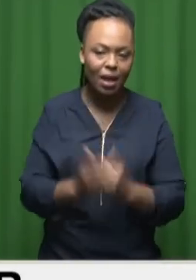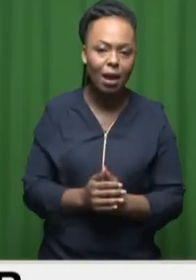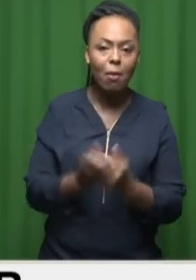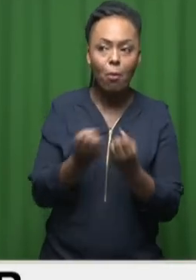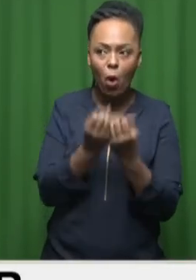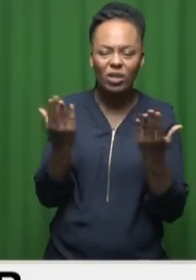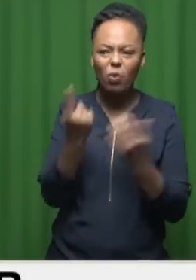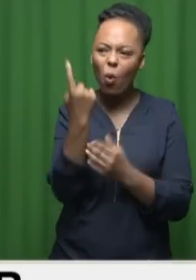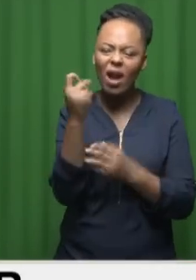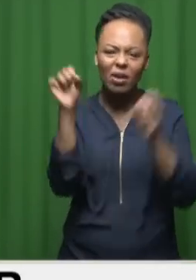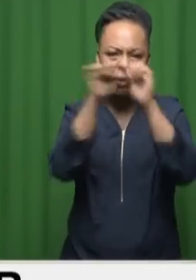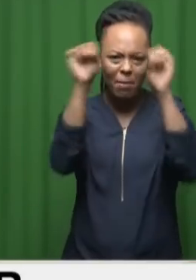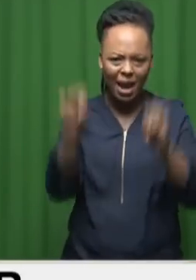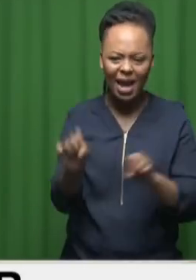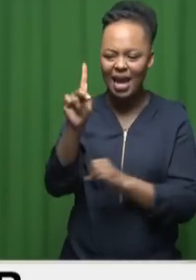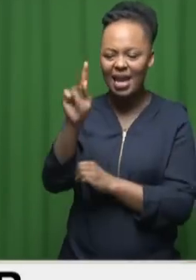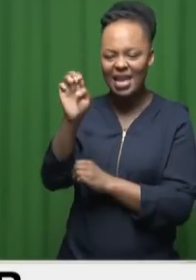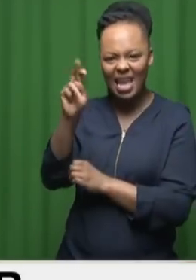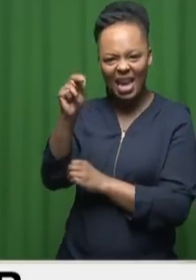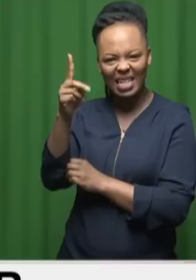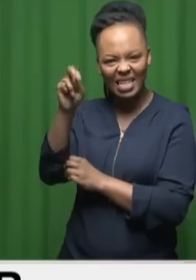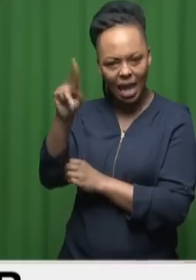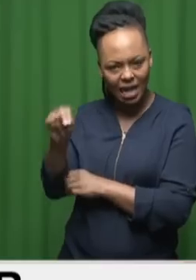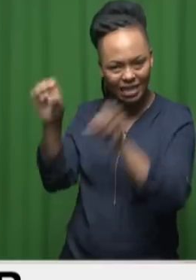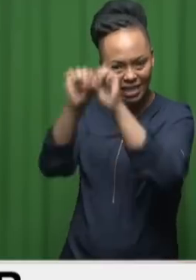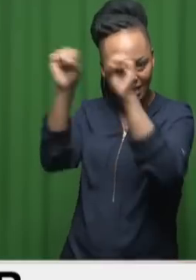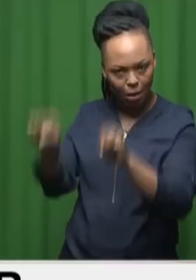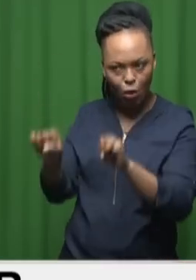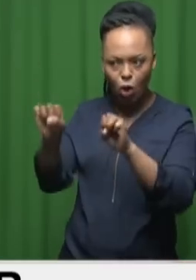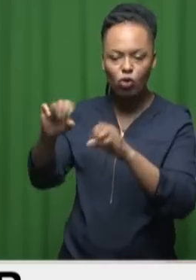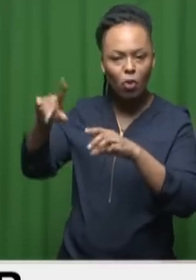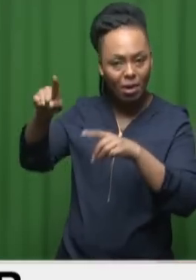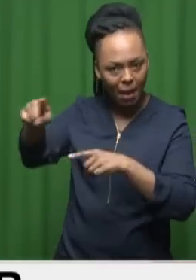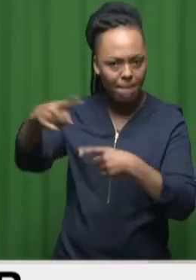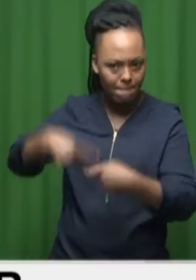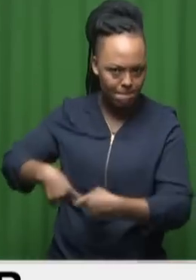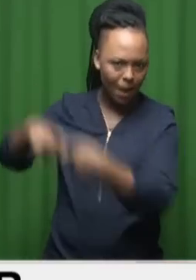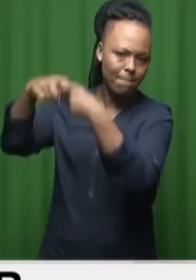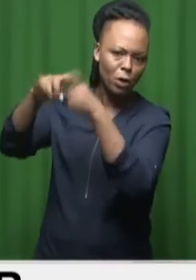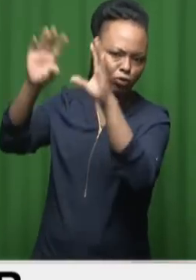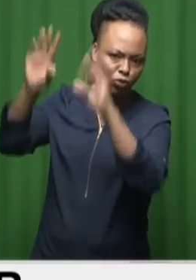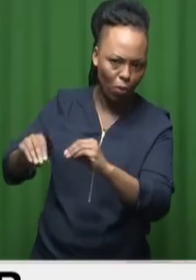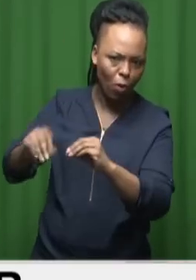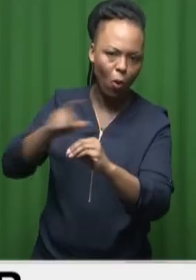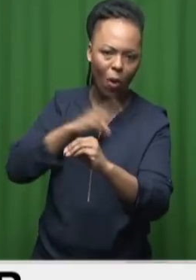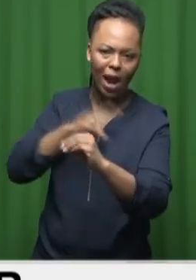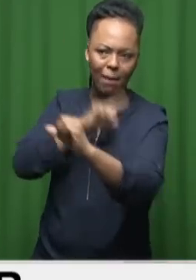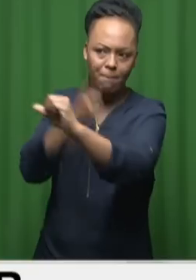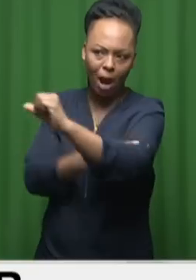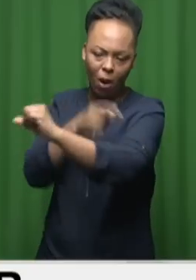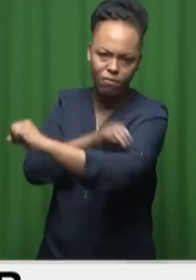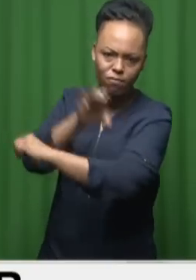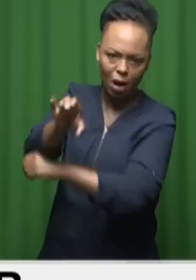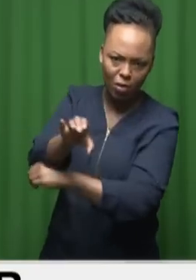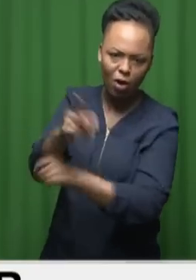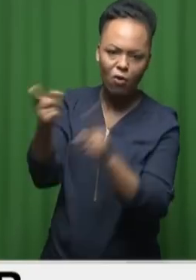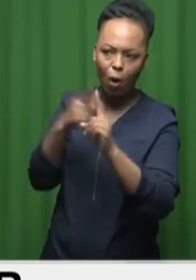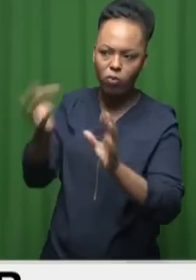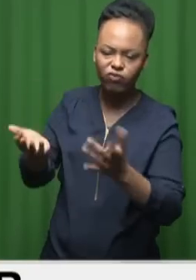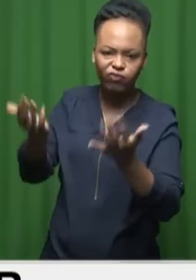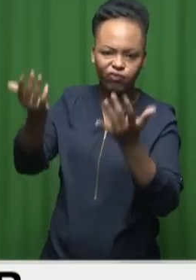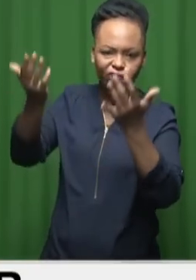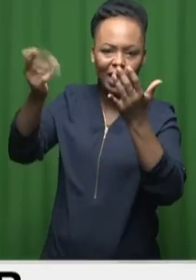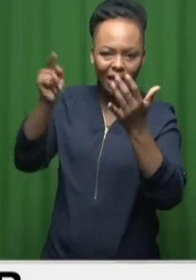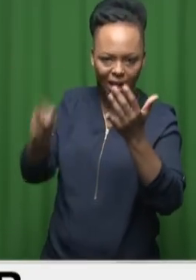was Camden, had to stop because the pile where they put the ash from the boilers was full. The tailings dam